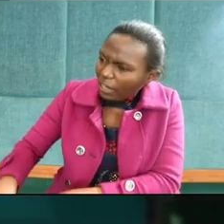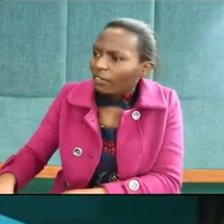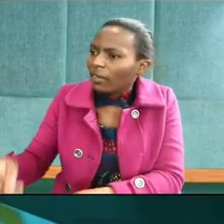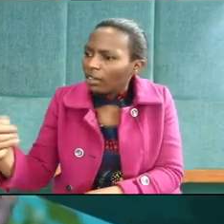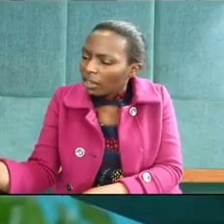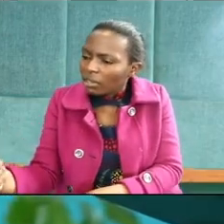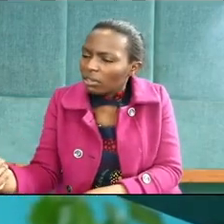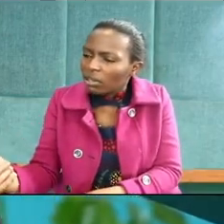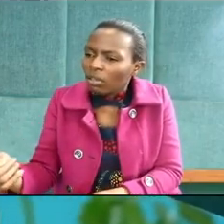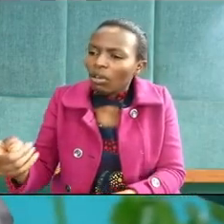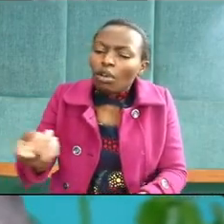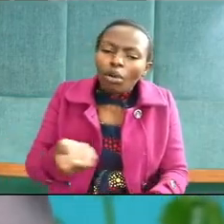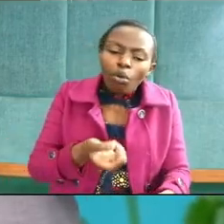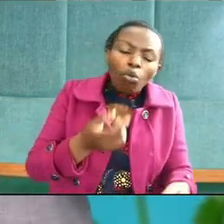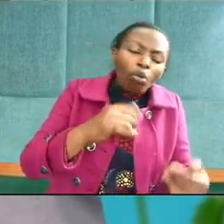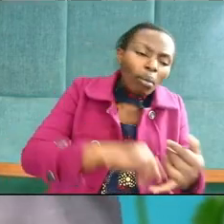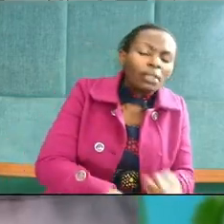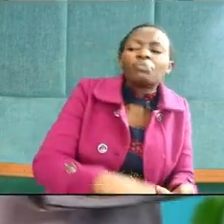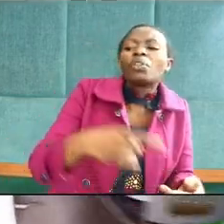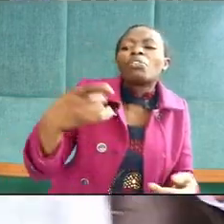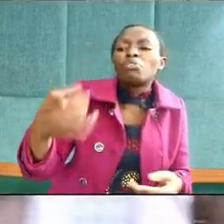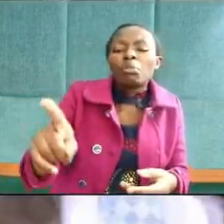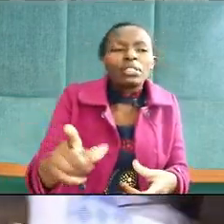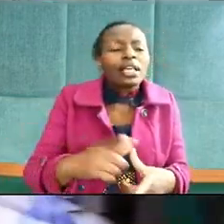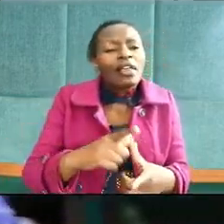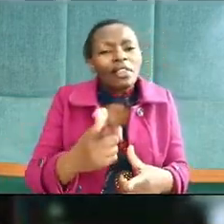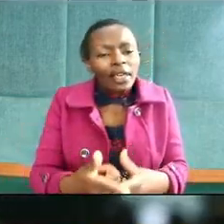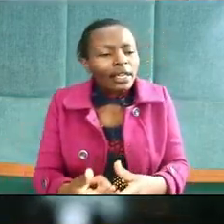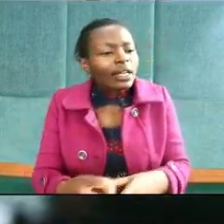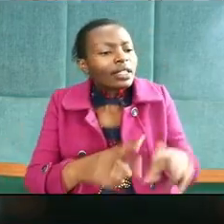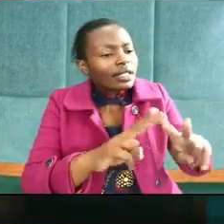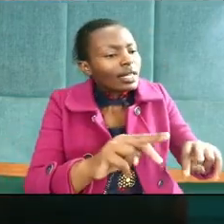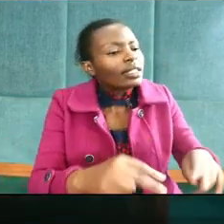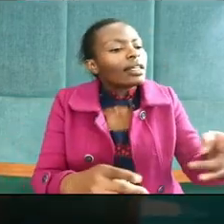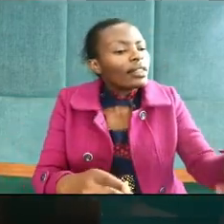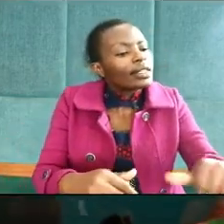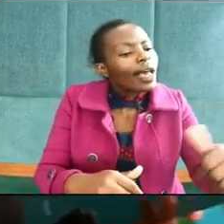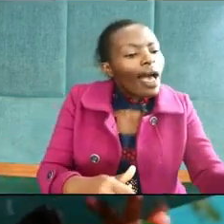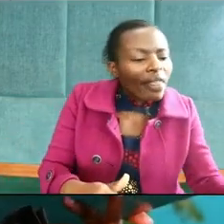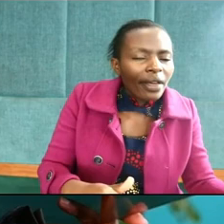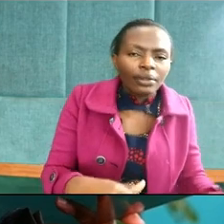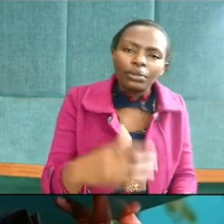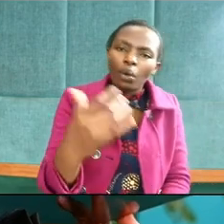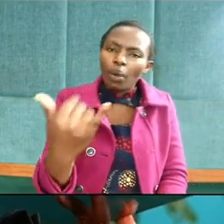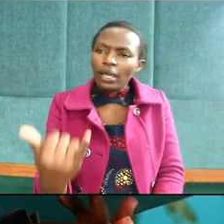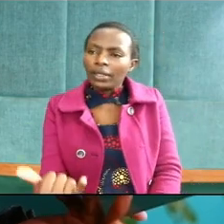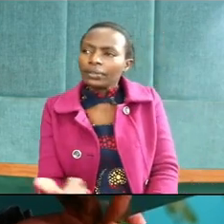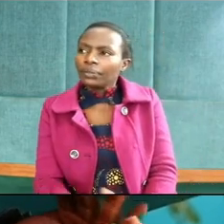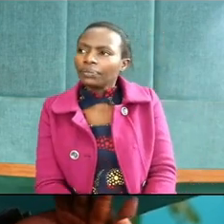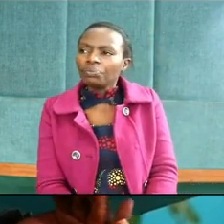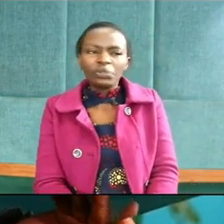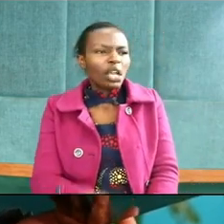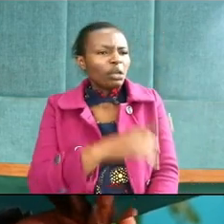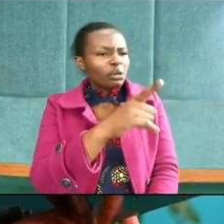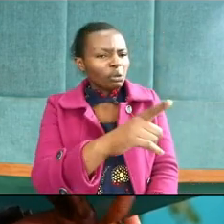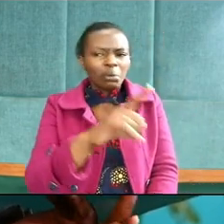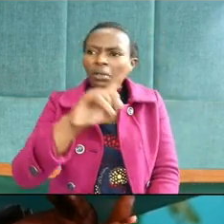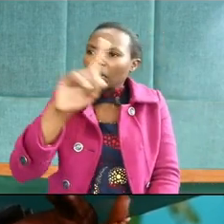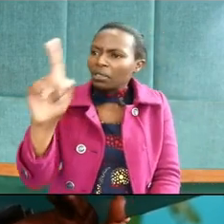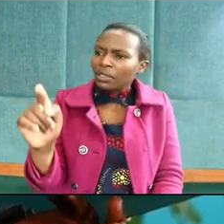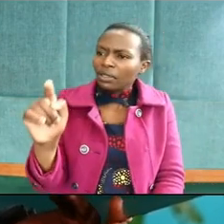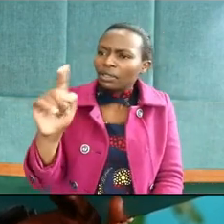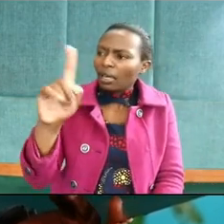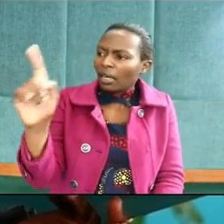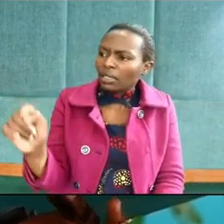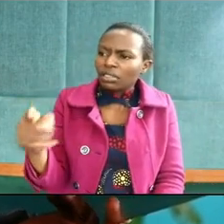scratch of her creating herself beautiful. Then you begin to ask yourself, were my eyes seeing